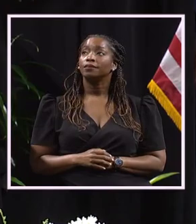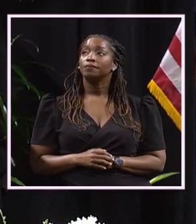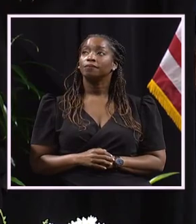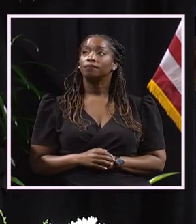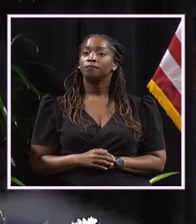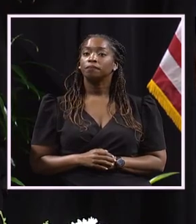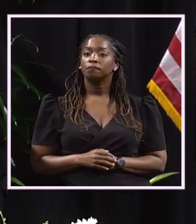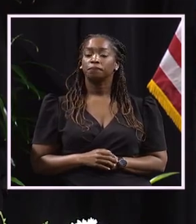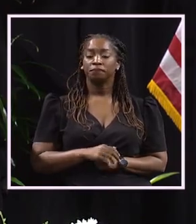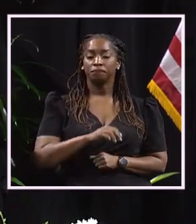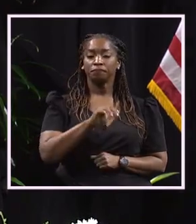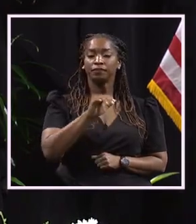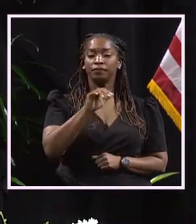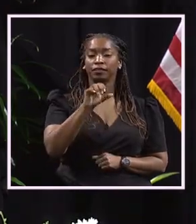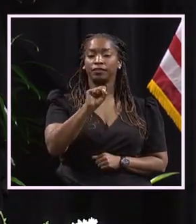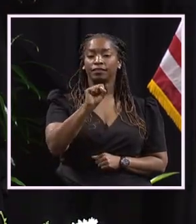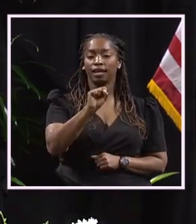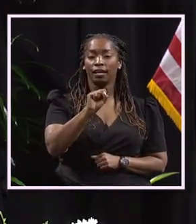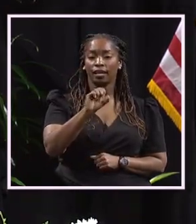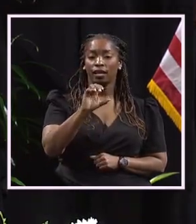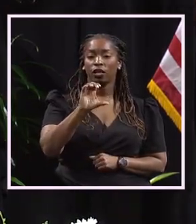Sandy Cristel Gomez.